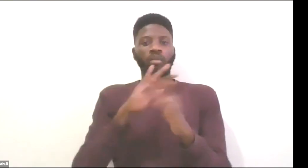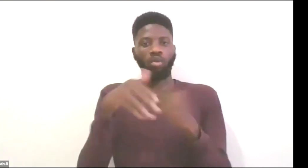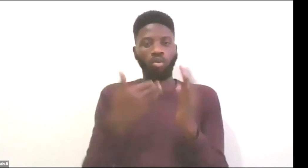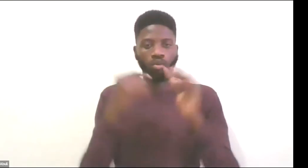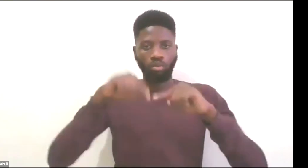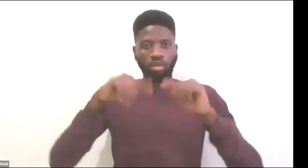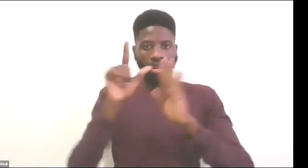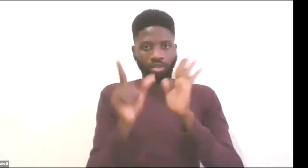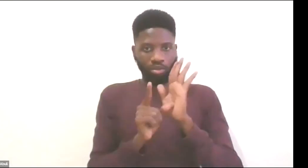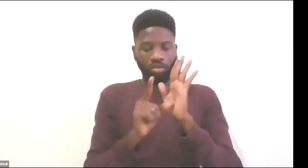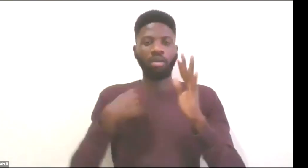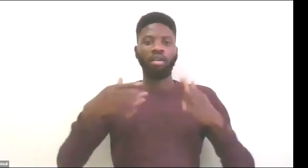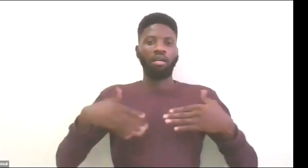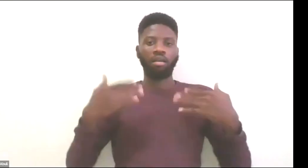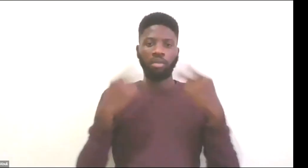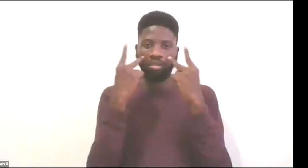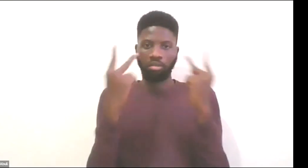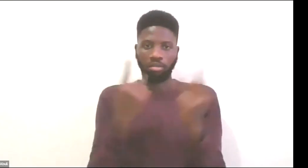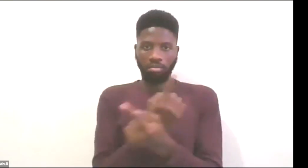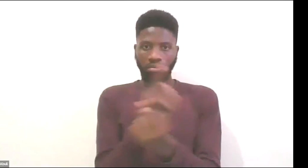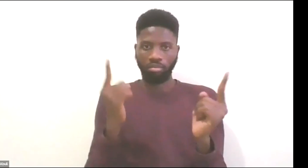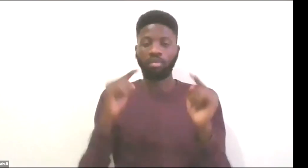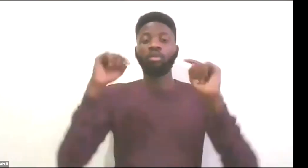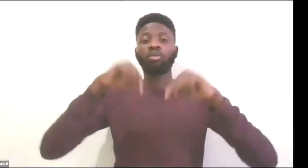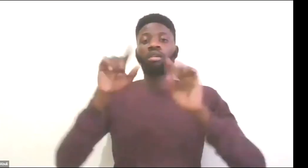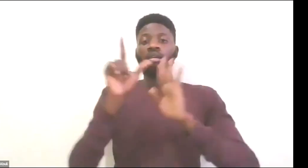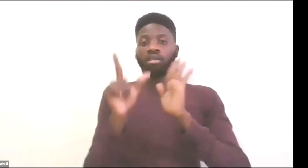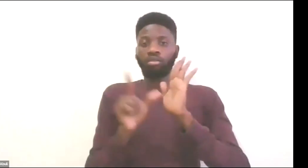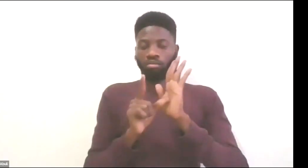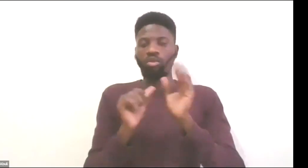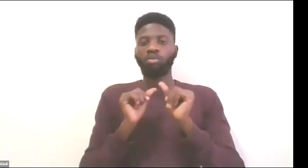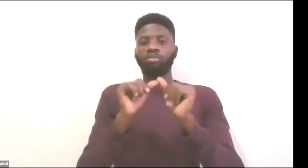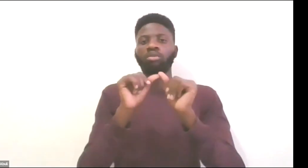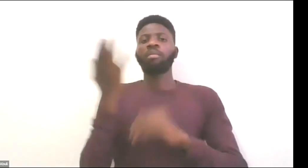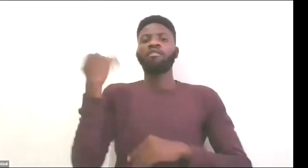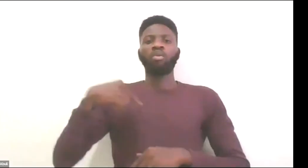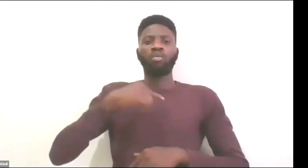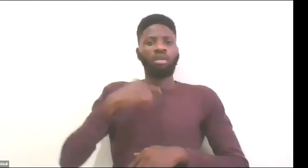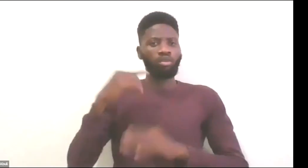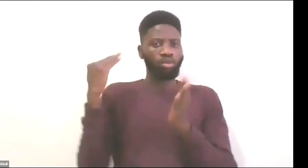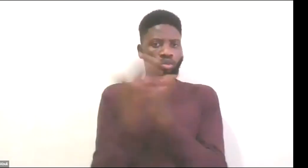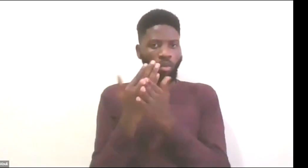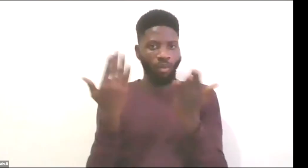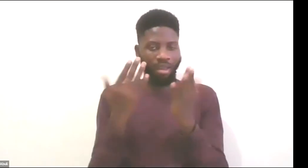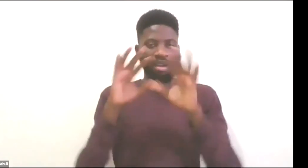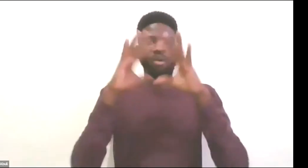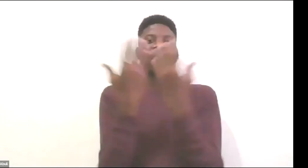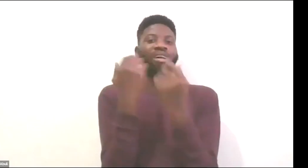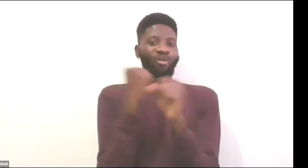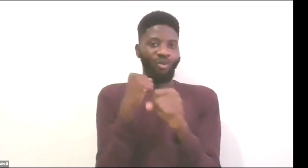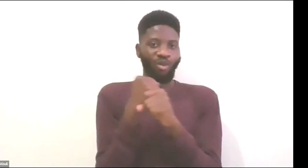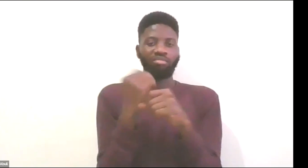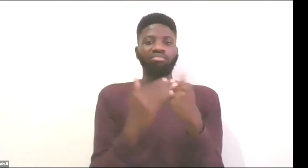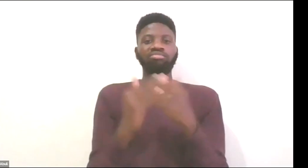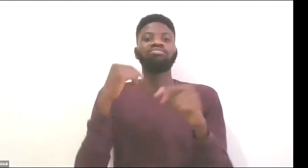see you guys. So today's lesson, we're just continuing on where we started off on the world of work. I hope you guys are excited